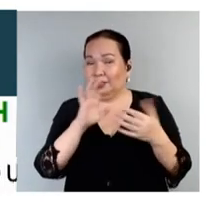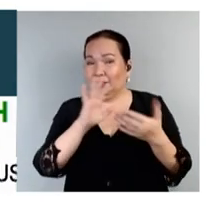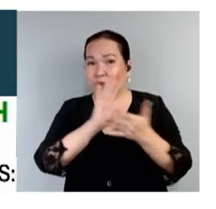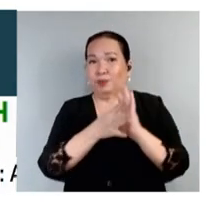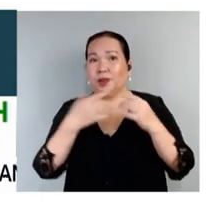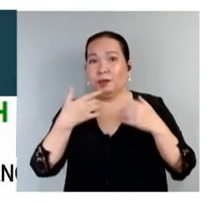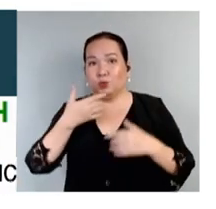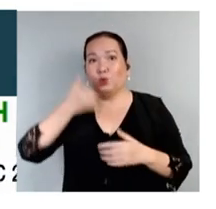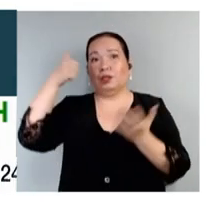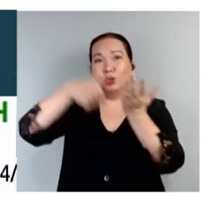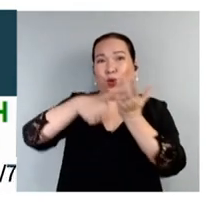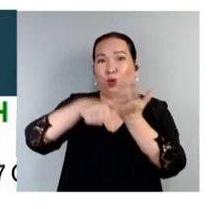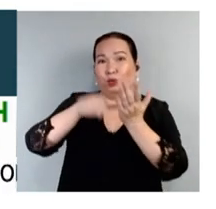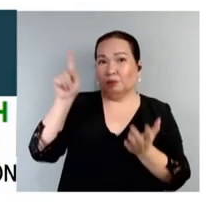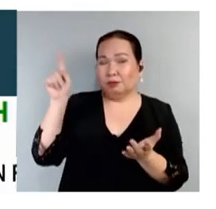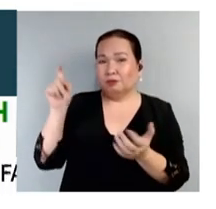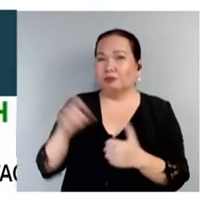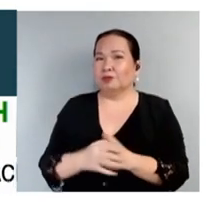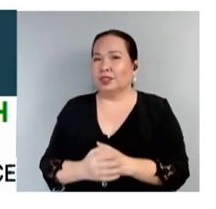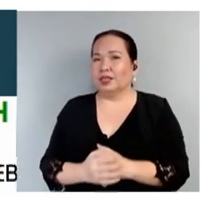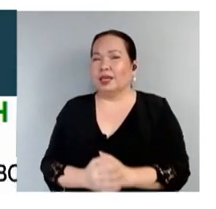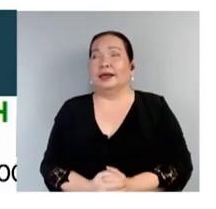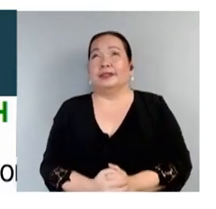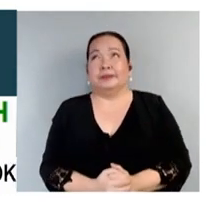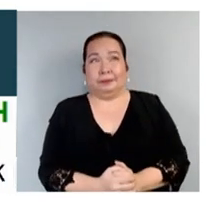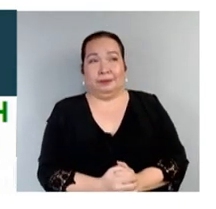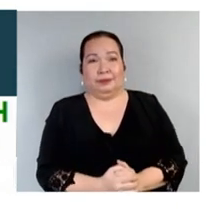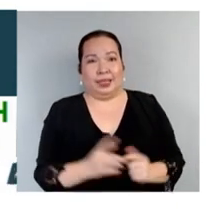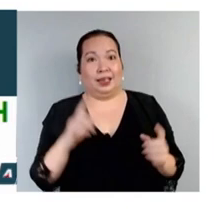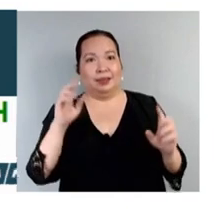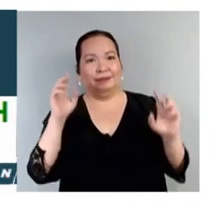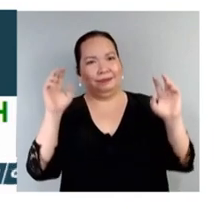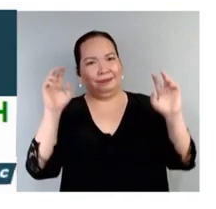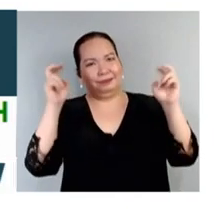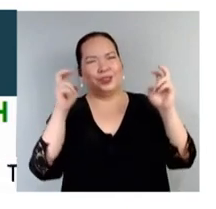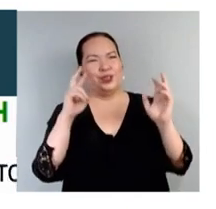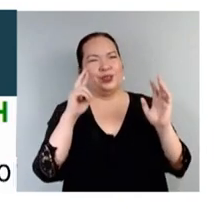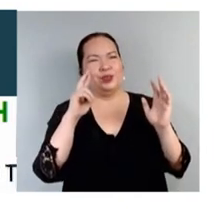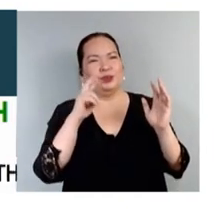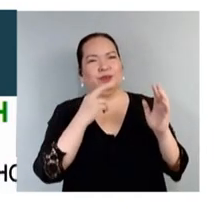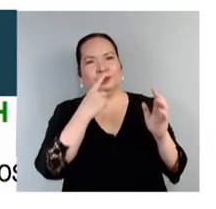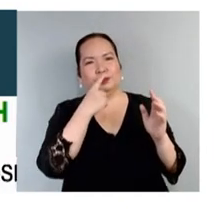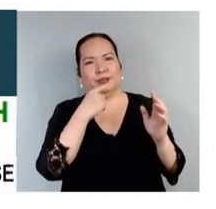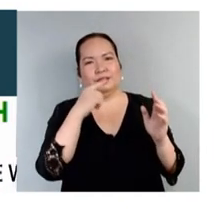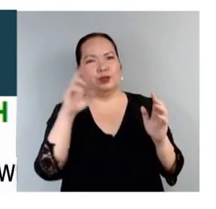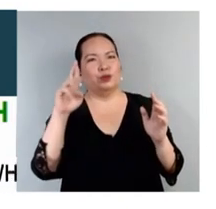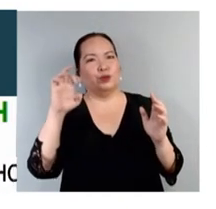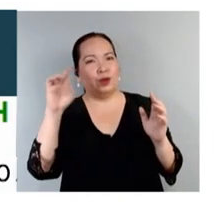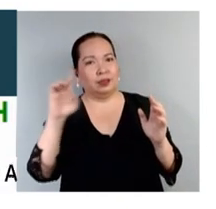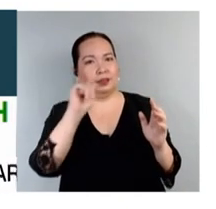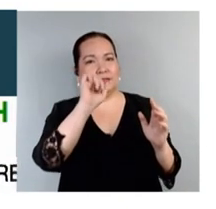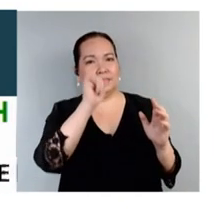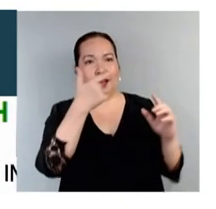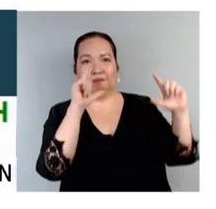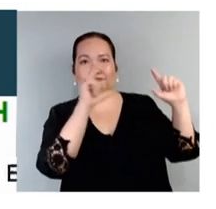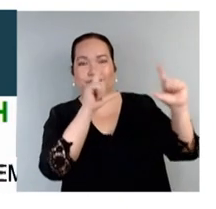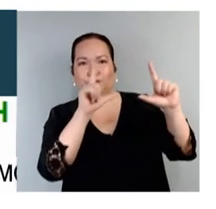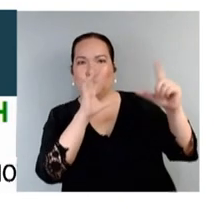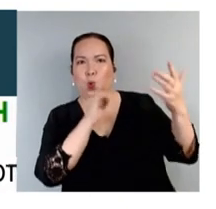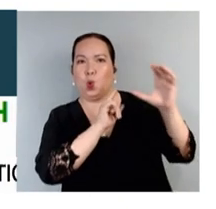As far as the so-called red tagging is concerned, we've seen how